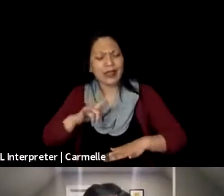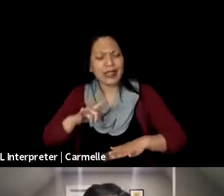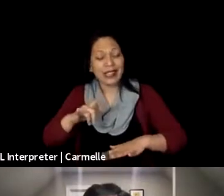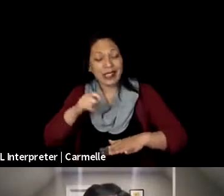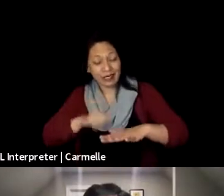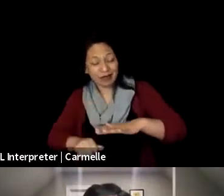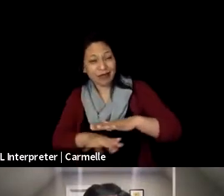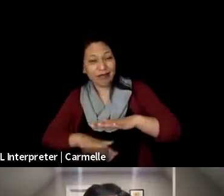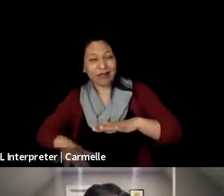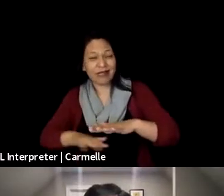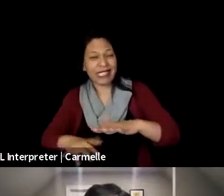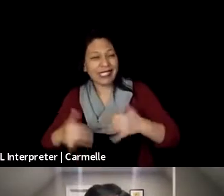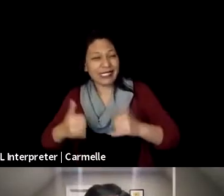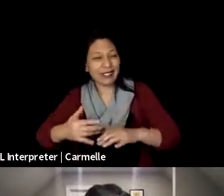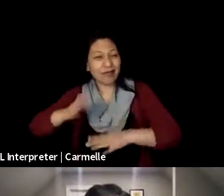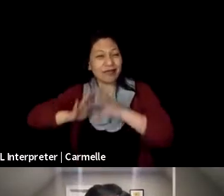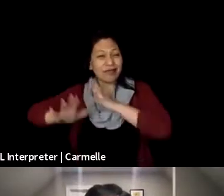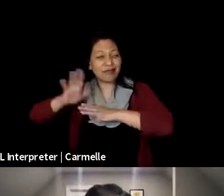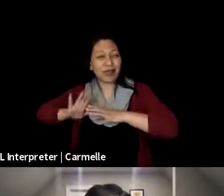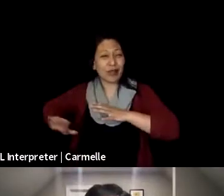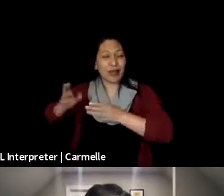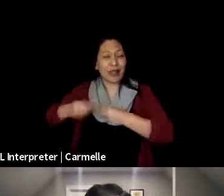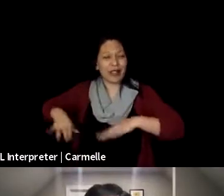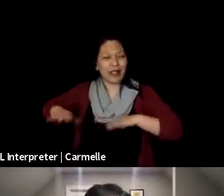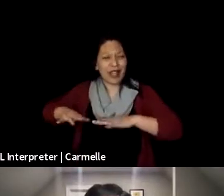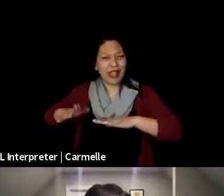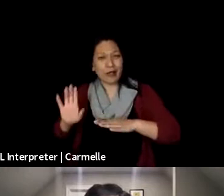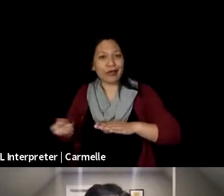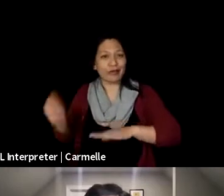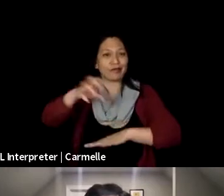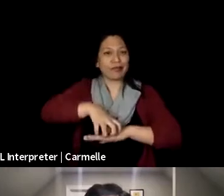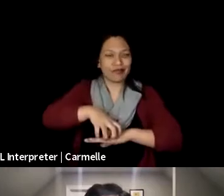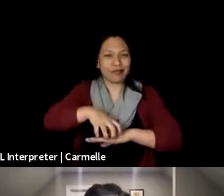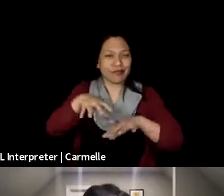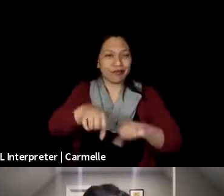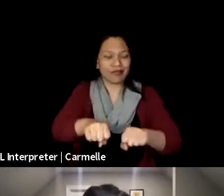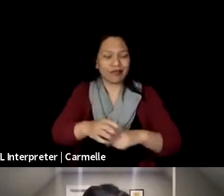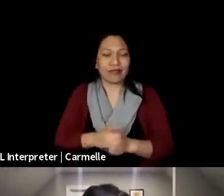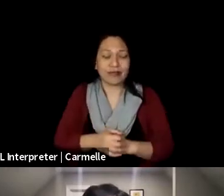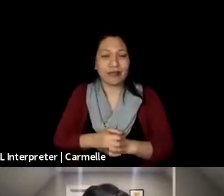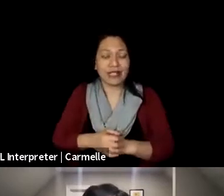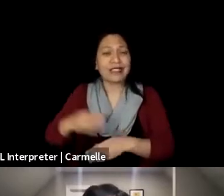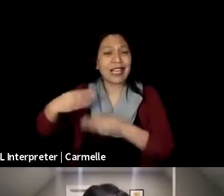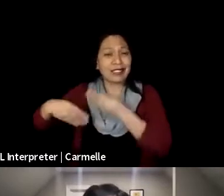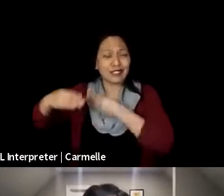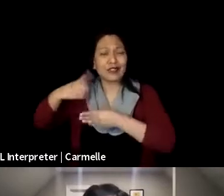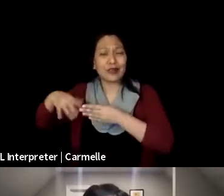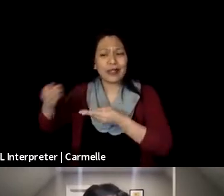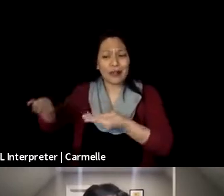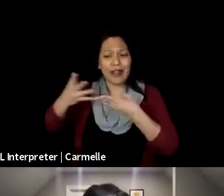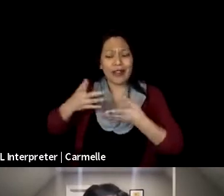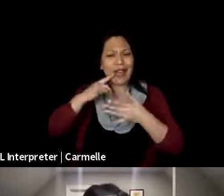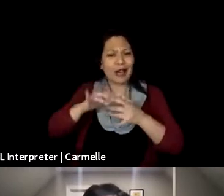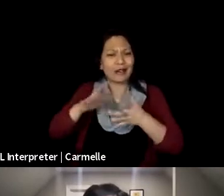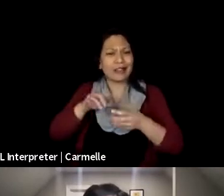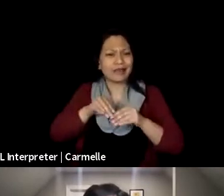ruins that are still being sifted through. To understand that while our ancestors provided us with tools of destruction, we can actively